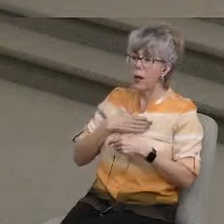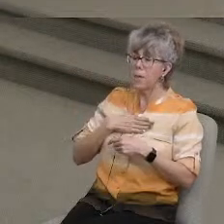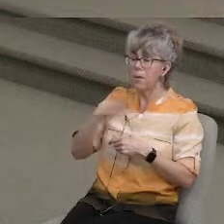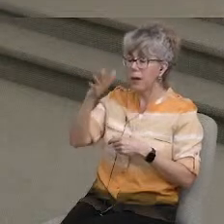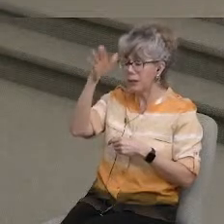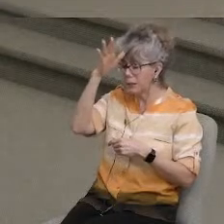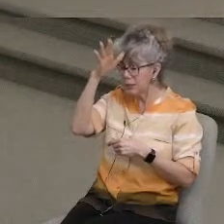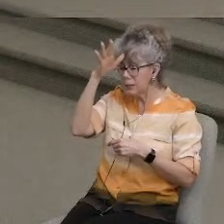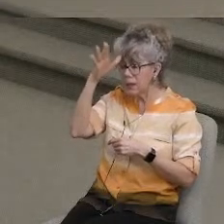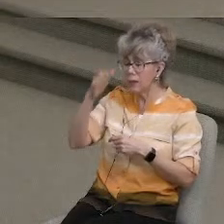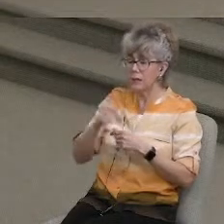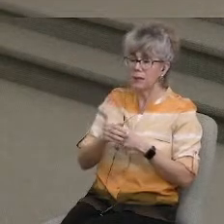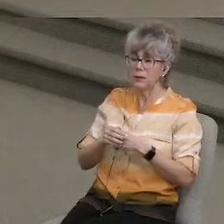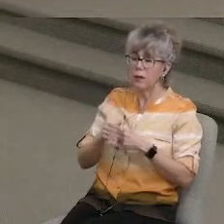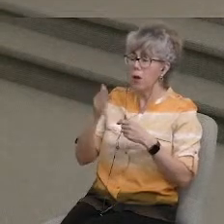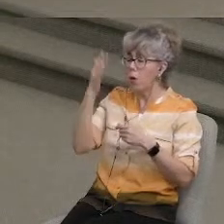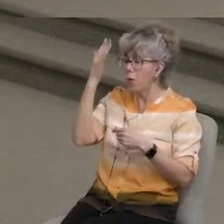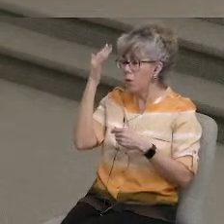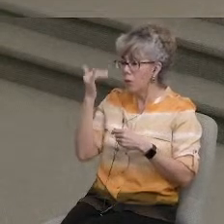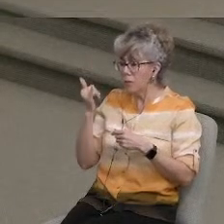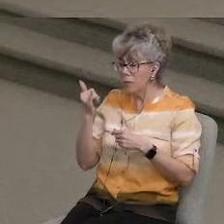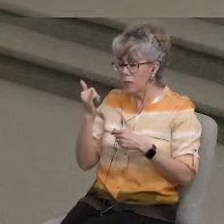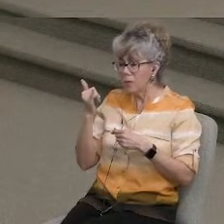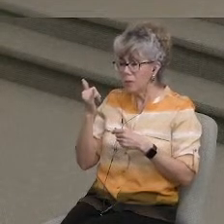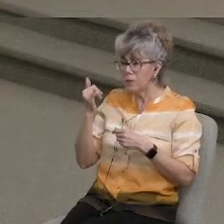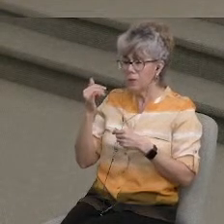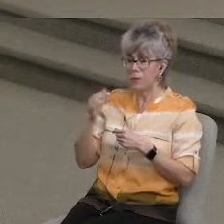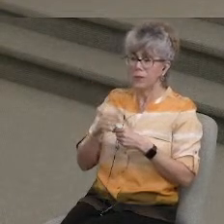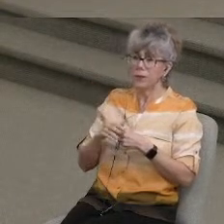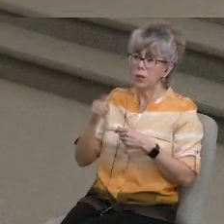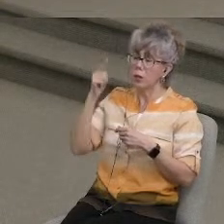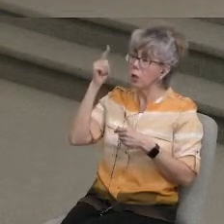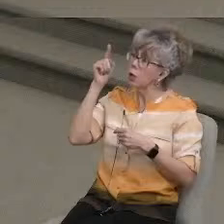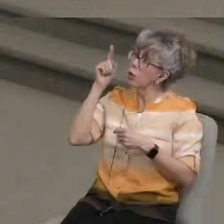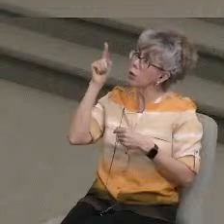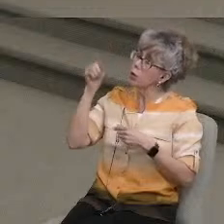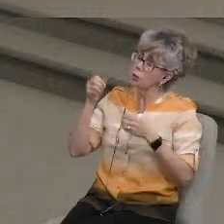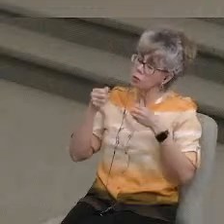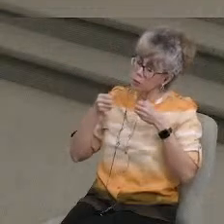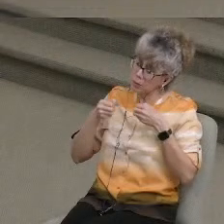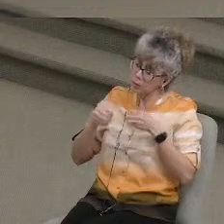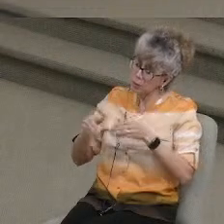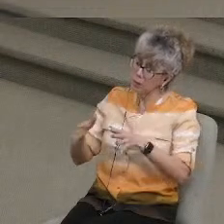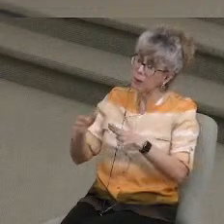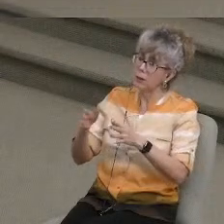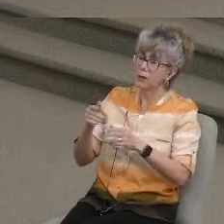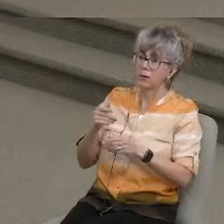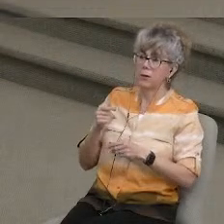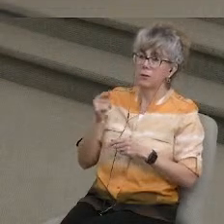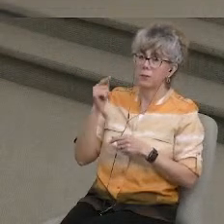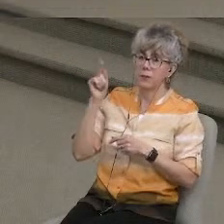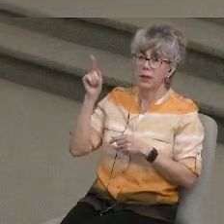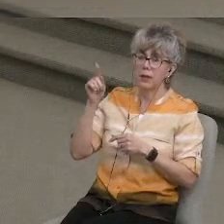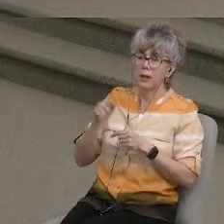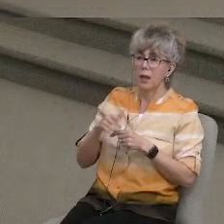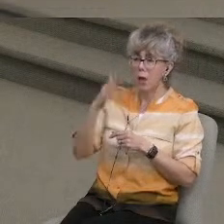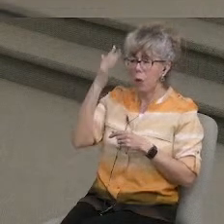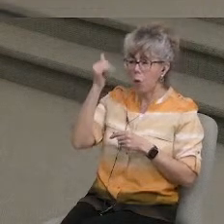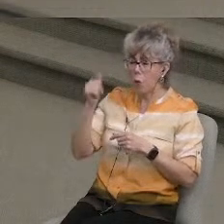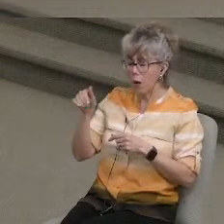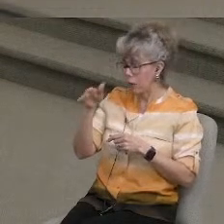Dad, why have you abandoned me? Why have you forsaken